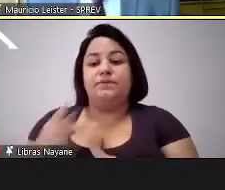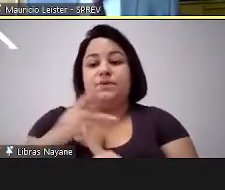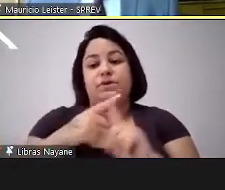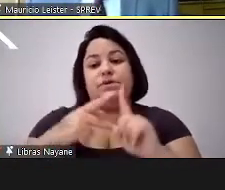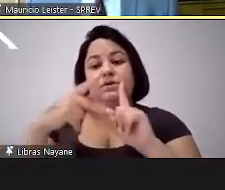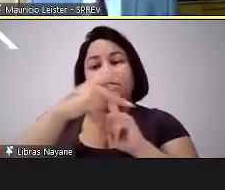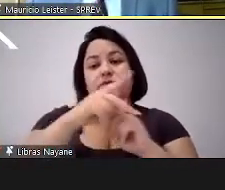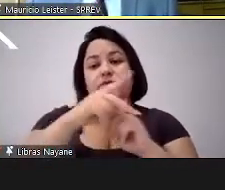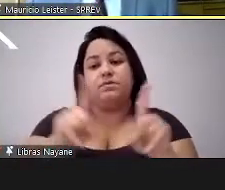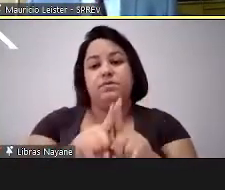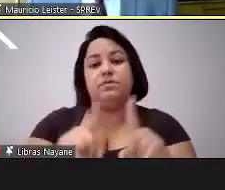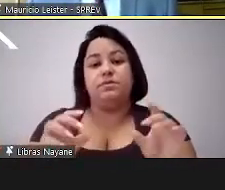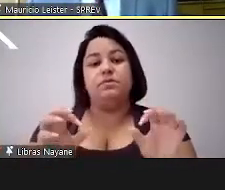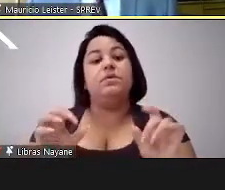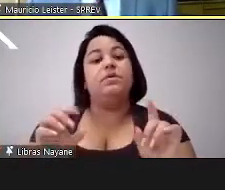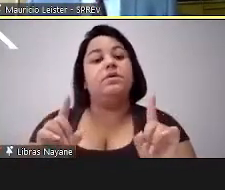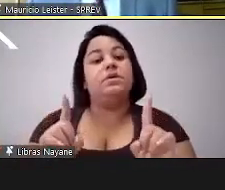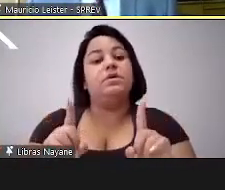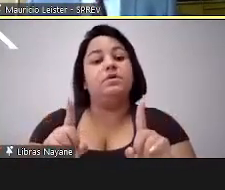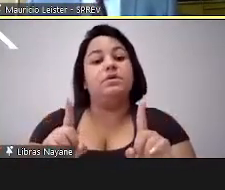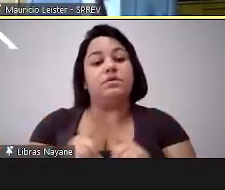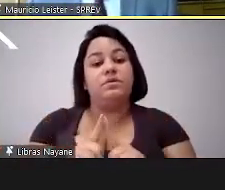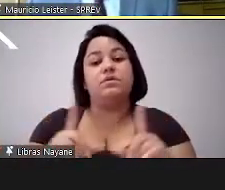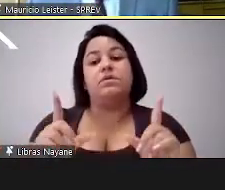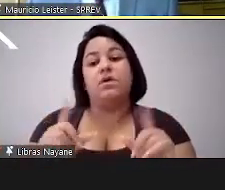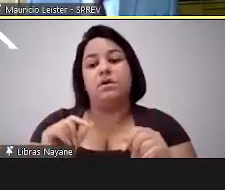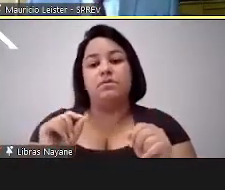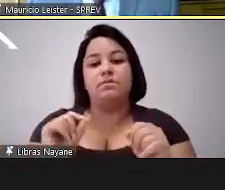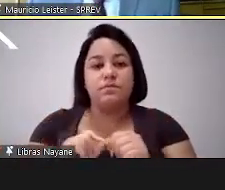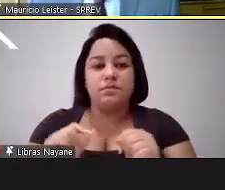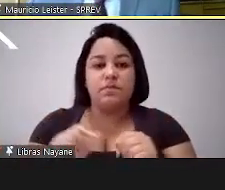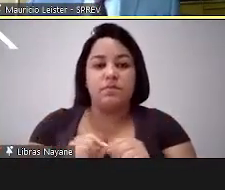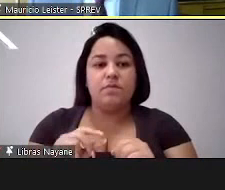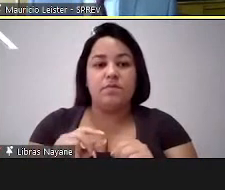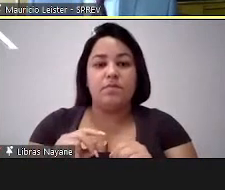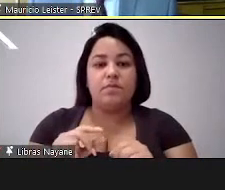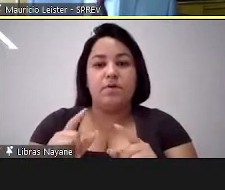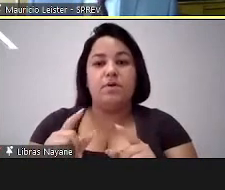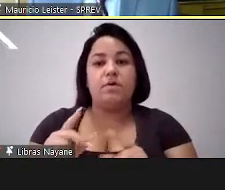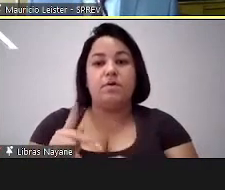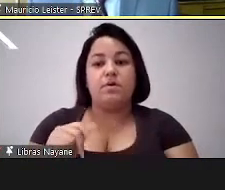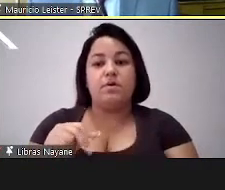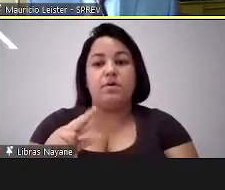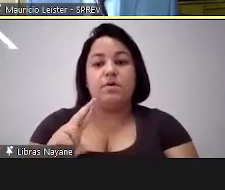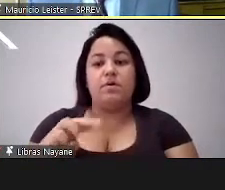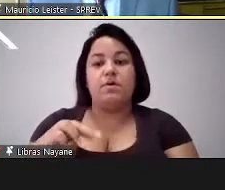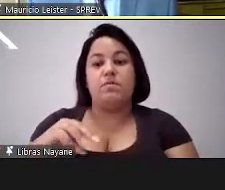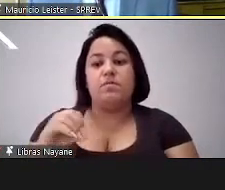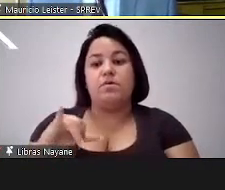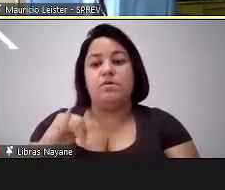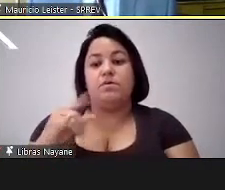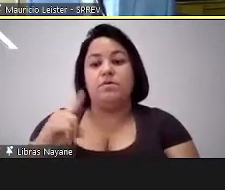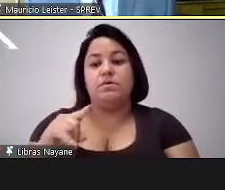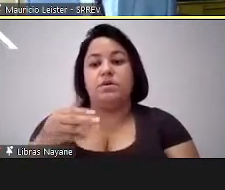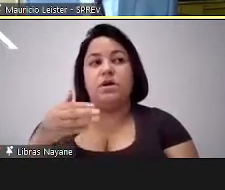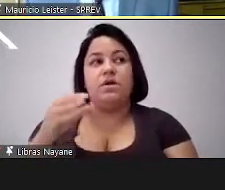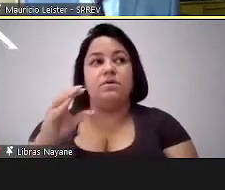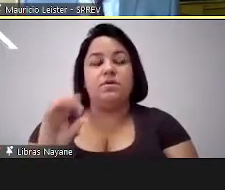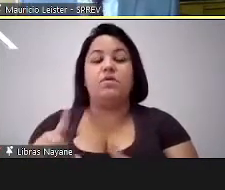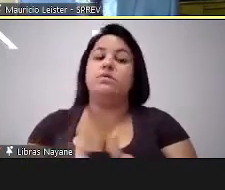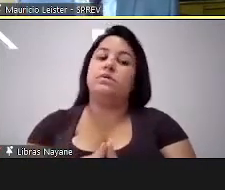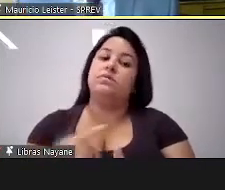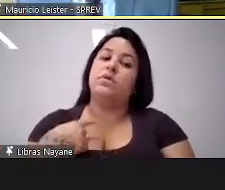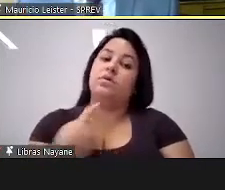So to end, the improvement of the legal framework, like we said before, with